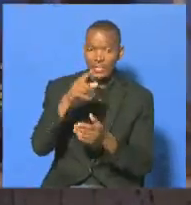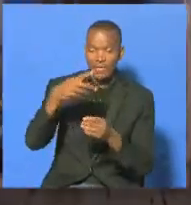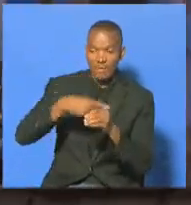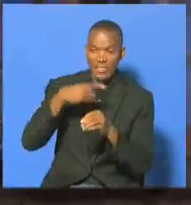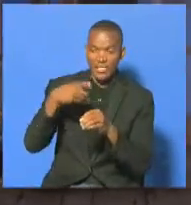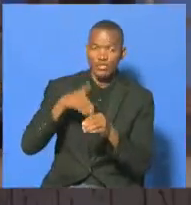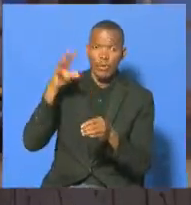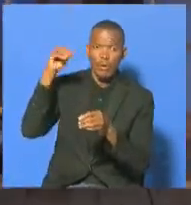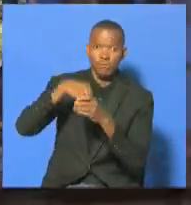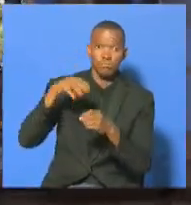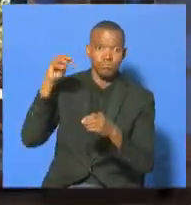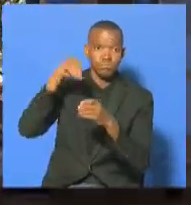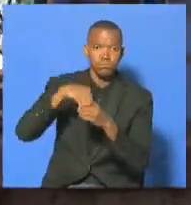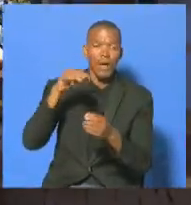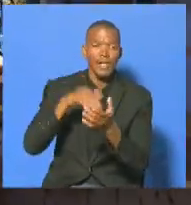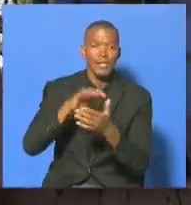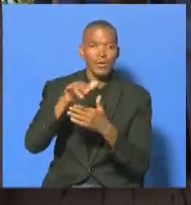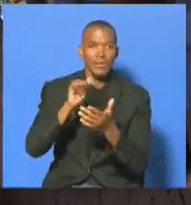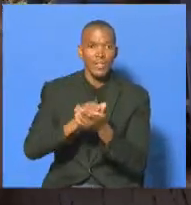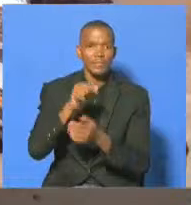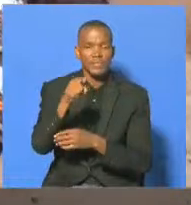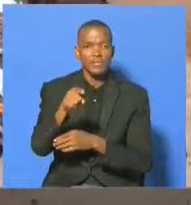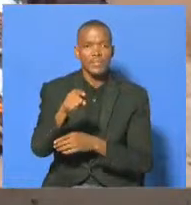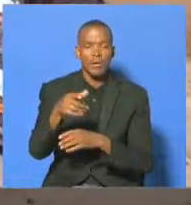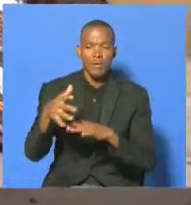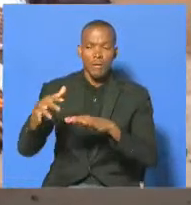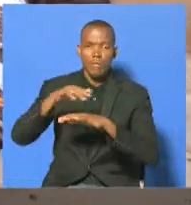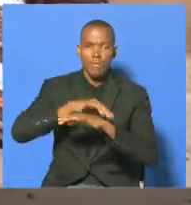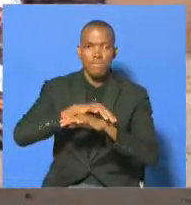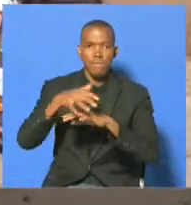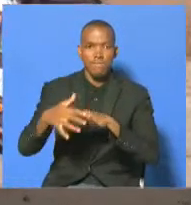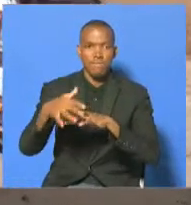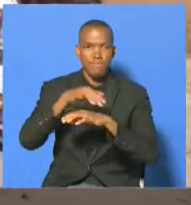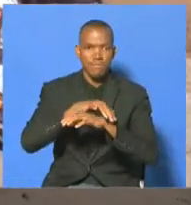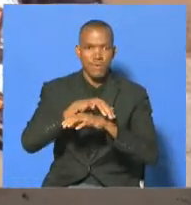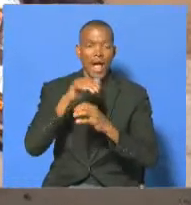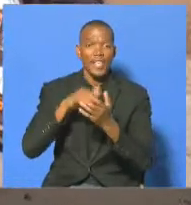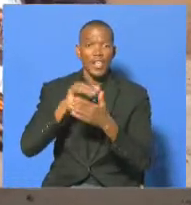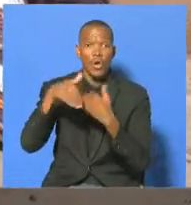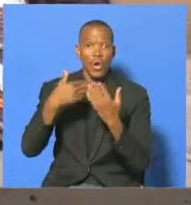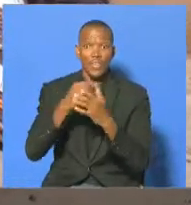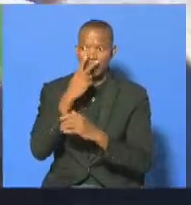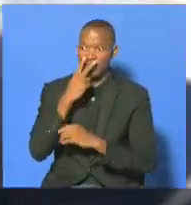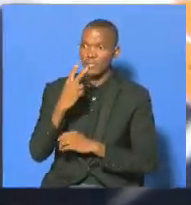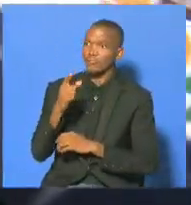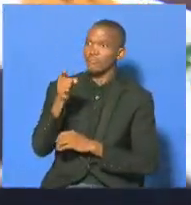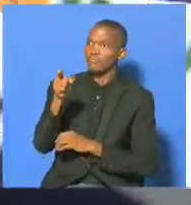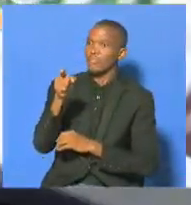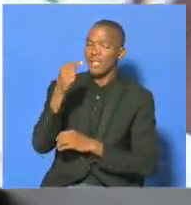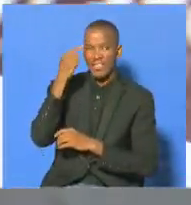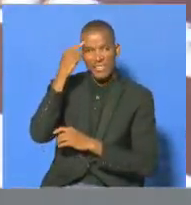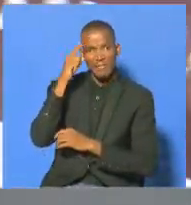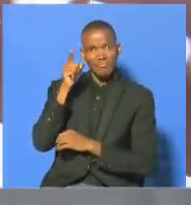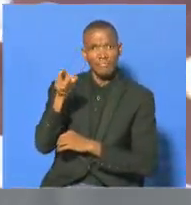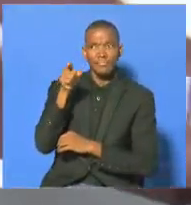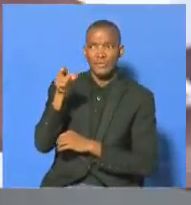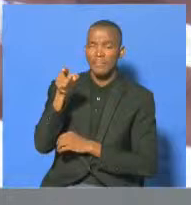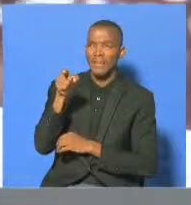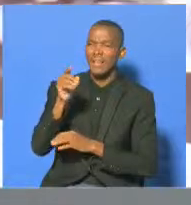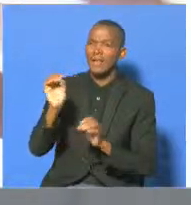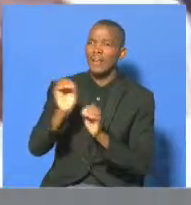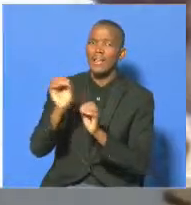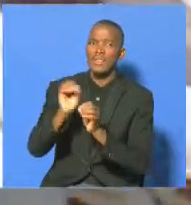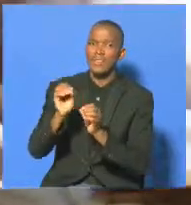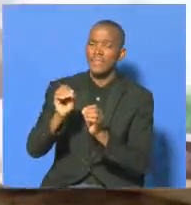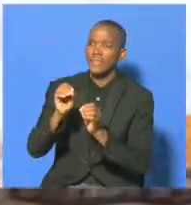olela ba khurumela ka di saile gore lo yana ha o le ba ka mathoela bona gore go ha gona sepese